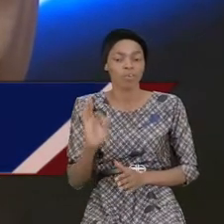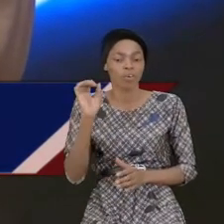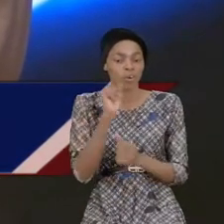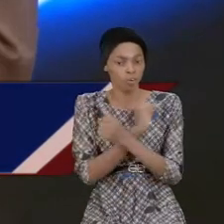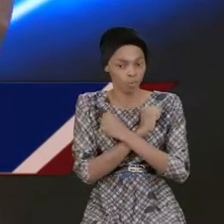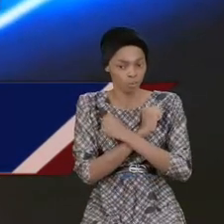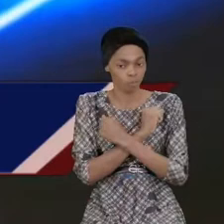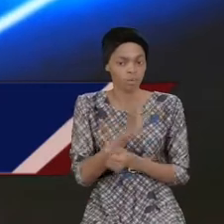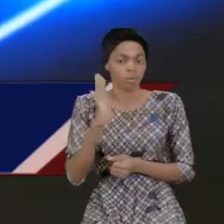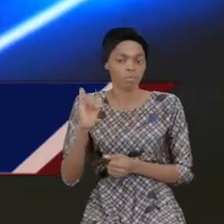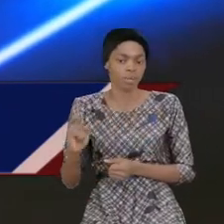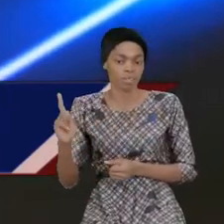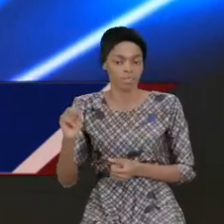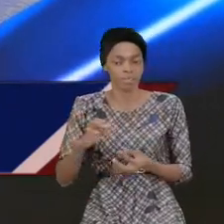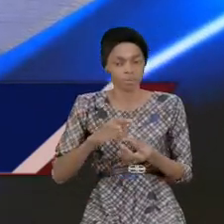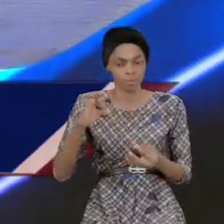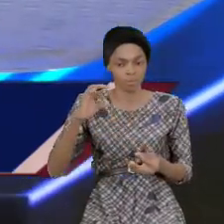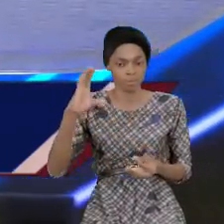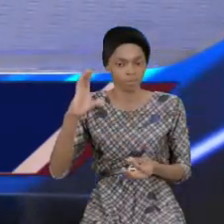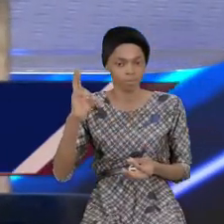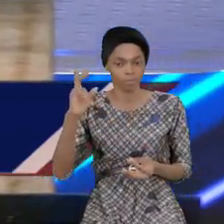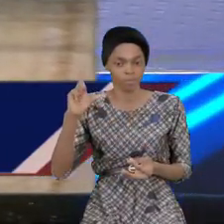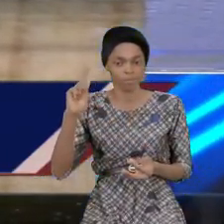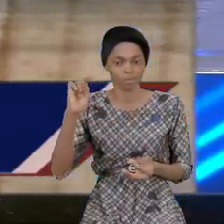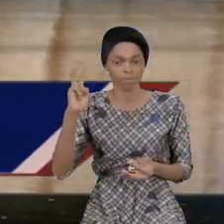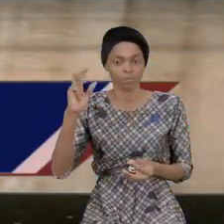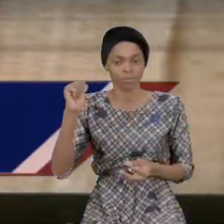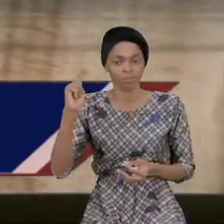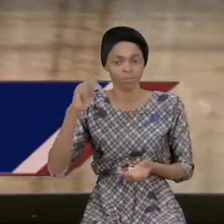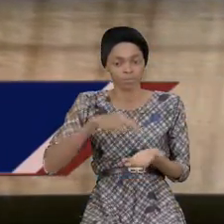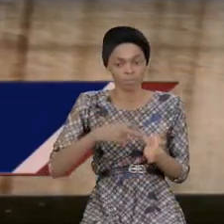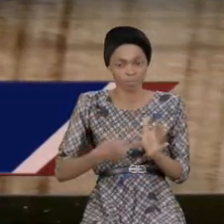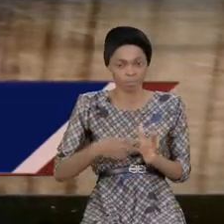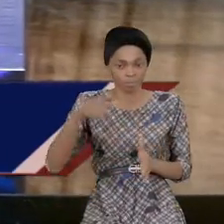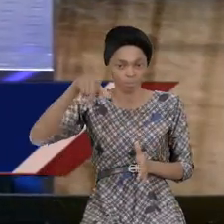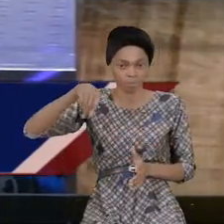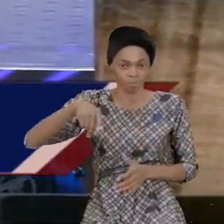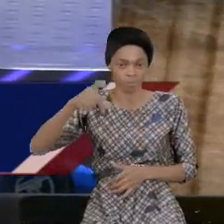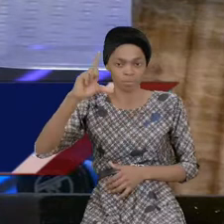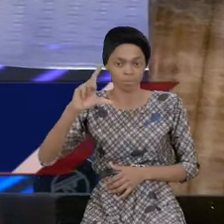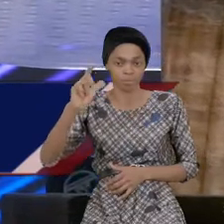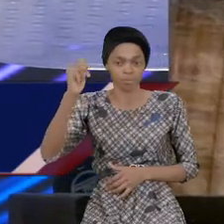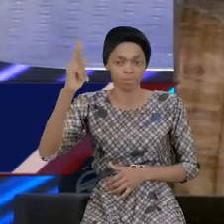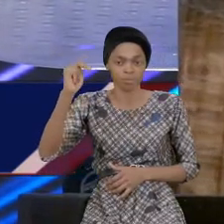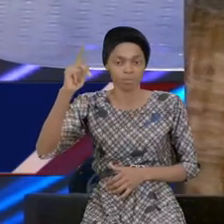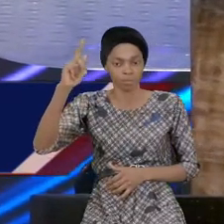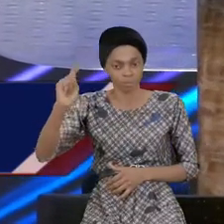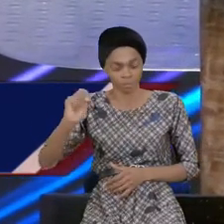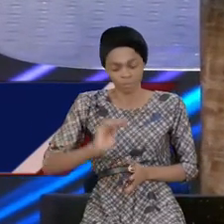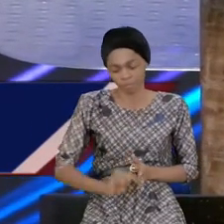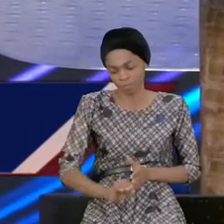Spirit. Cultivating the fruit. When you plant, the seed brings